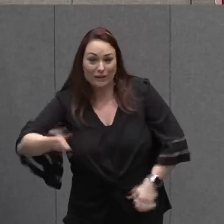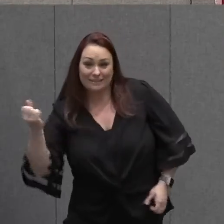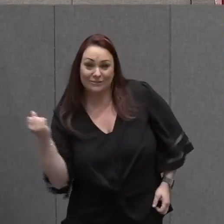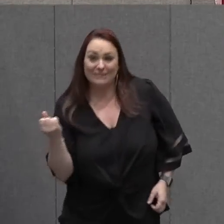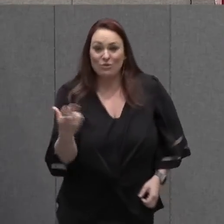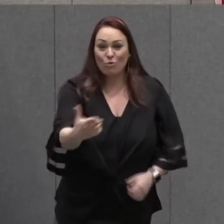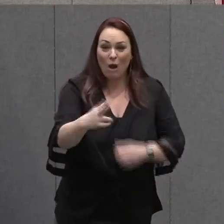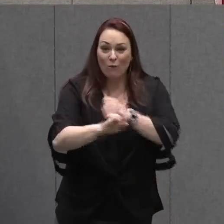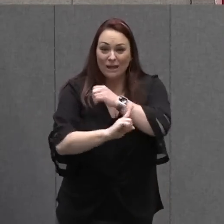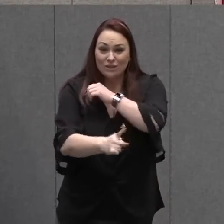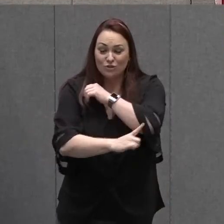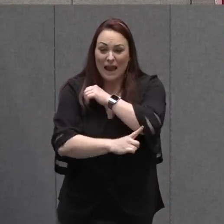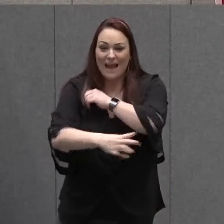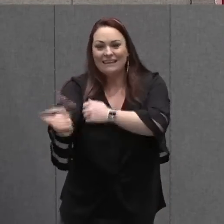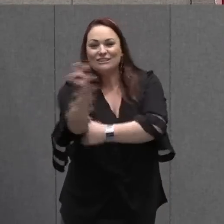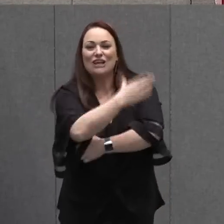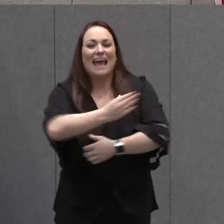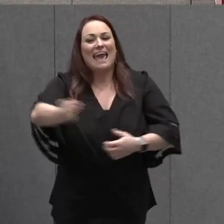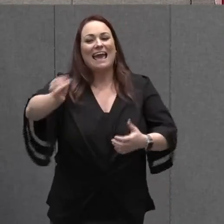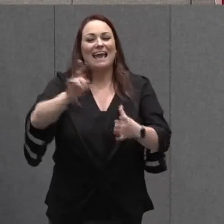trash on the ground and dancing.